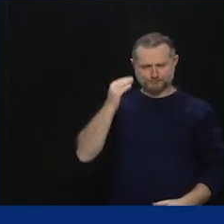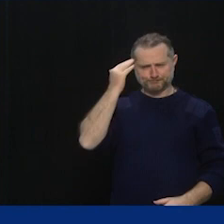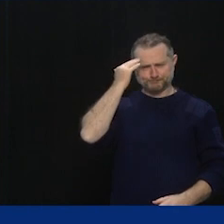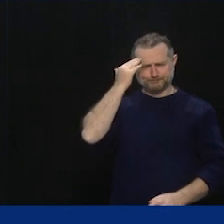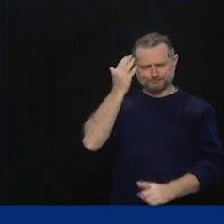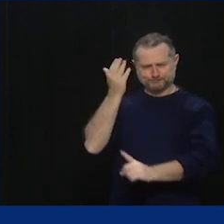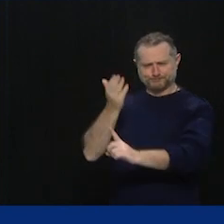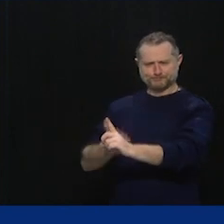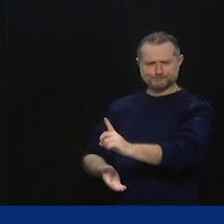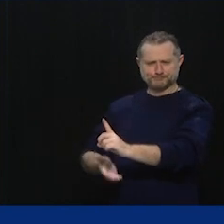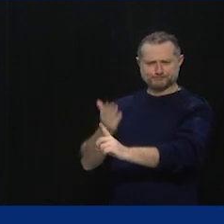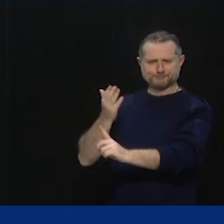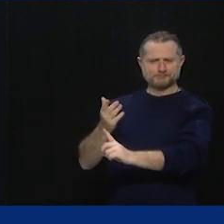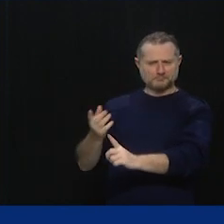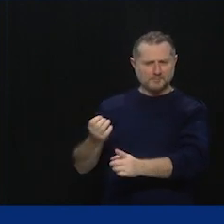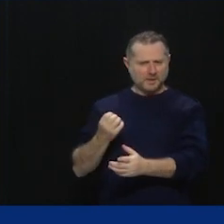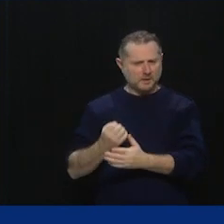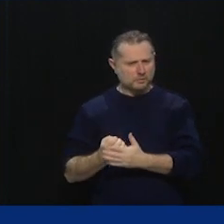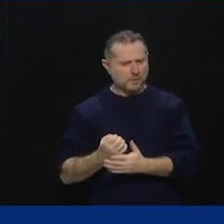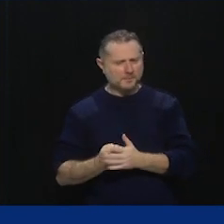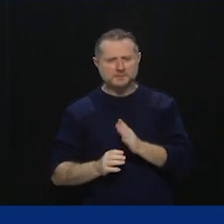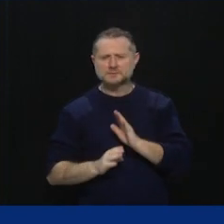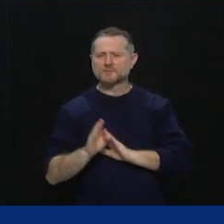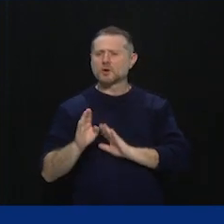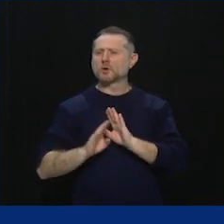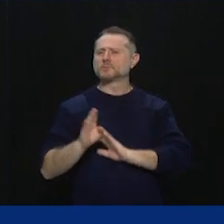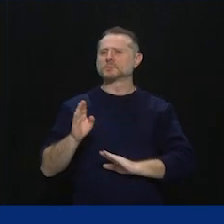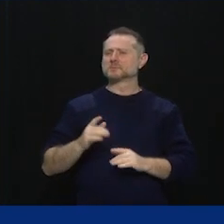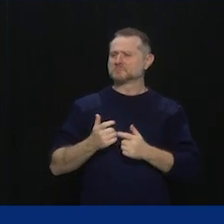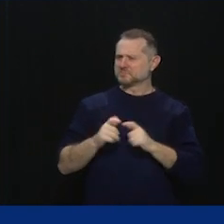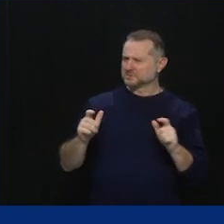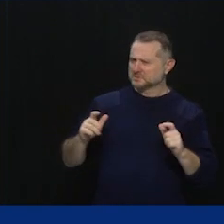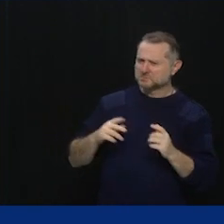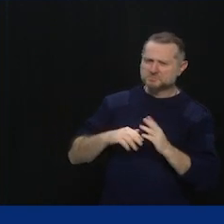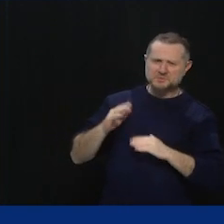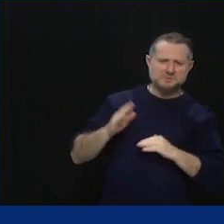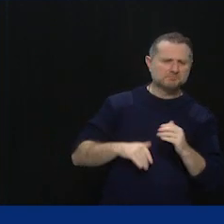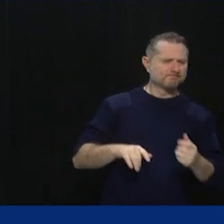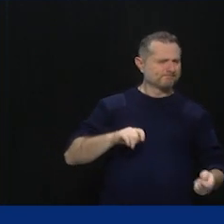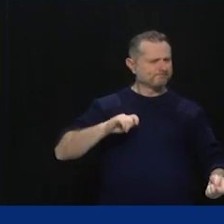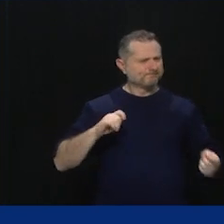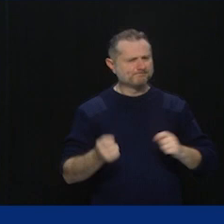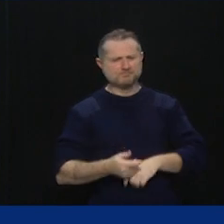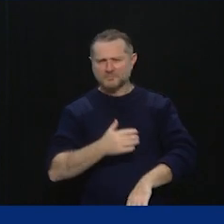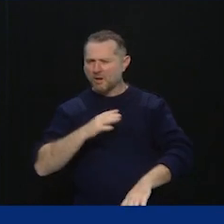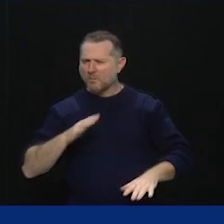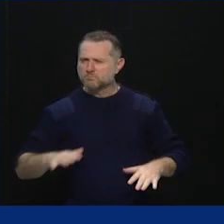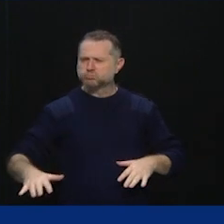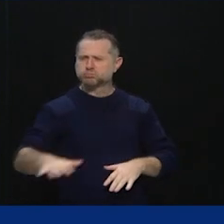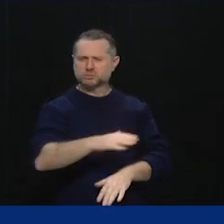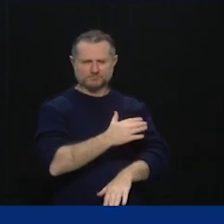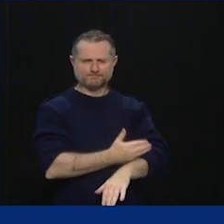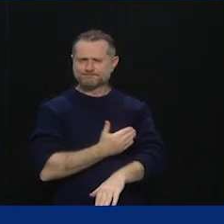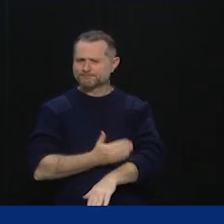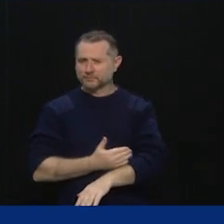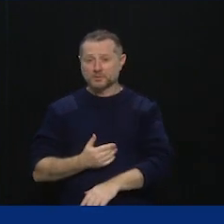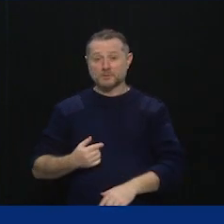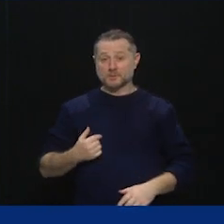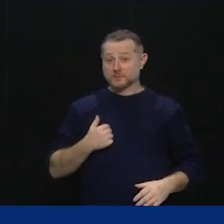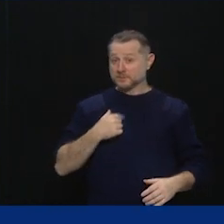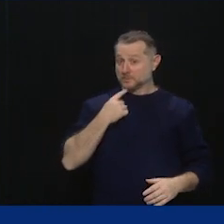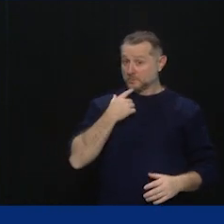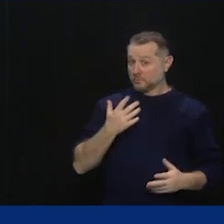And instead of why not, he says, where do you need me? And that's Neil Foley. And Neil says,